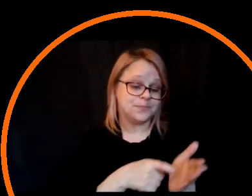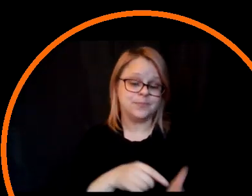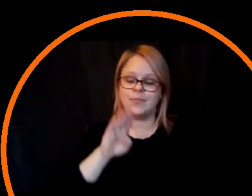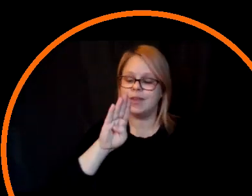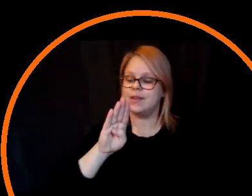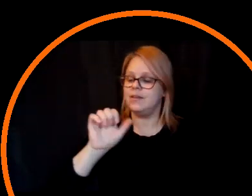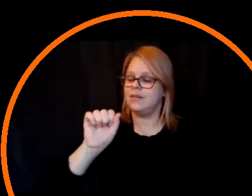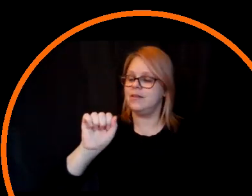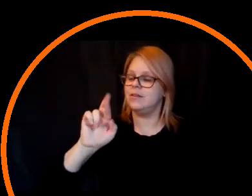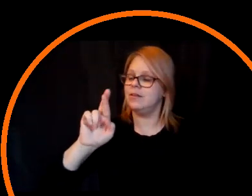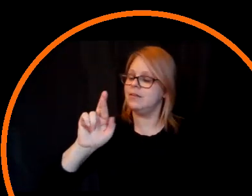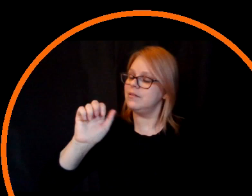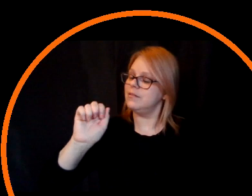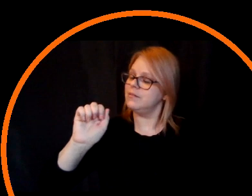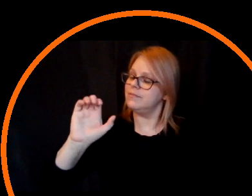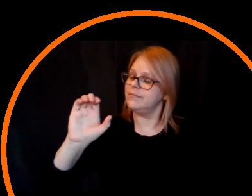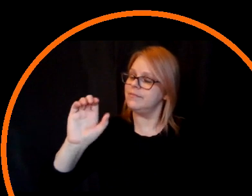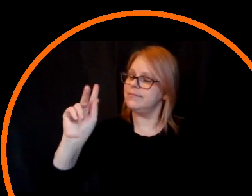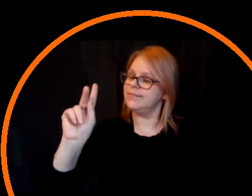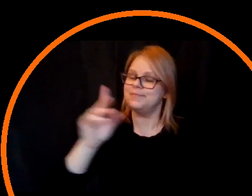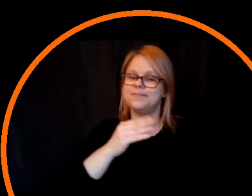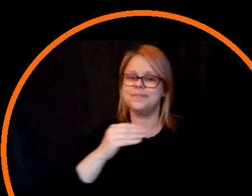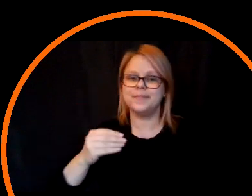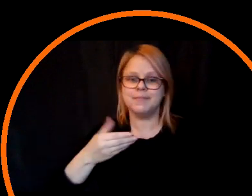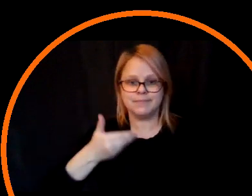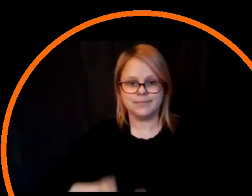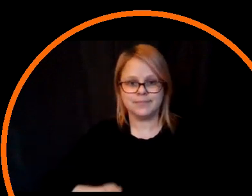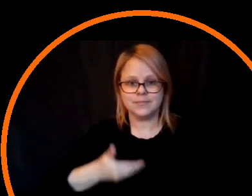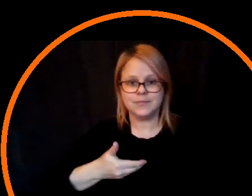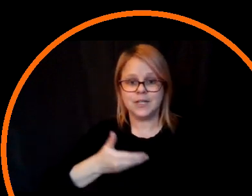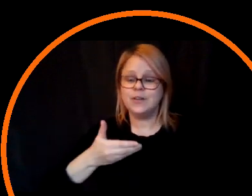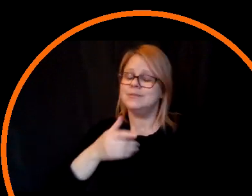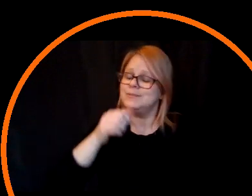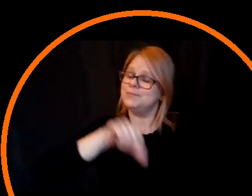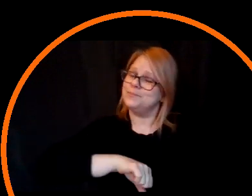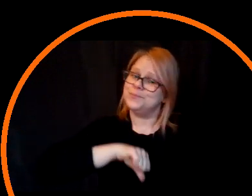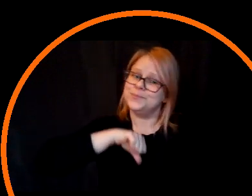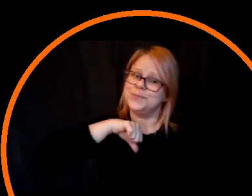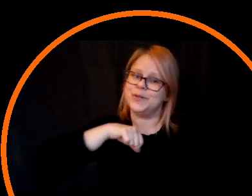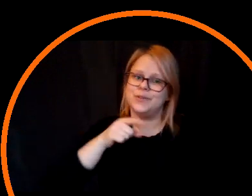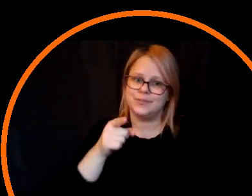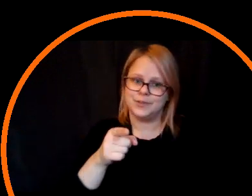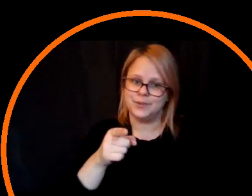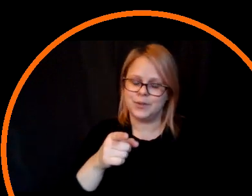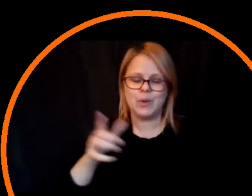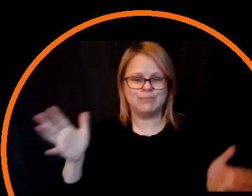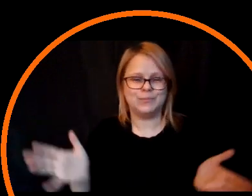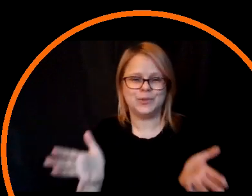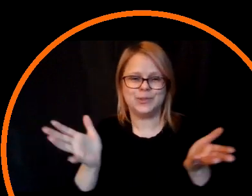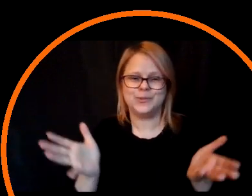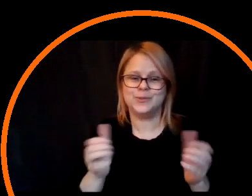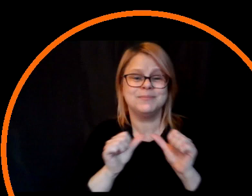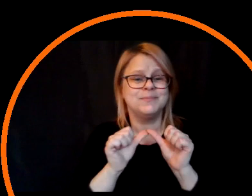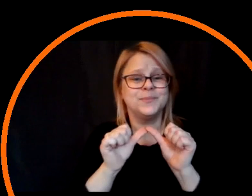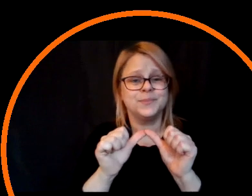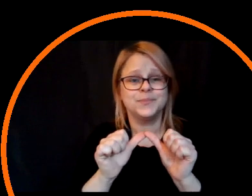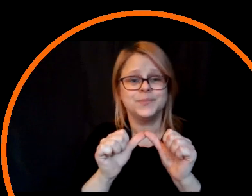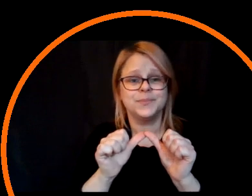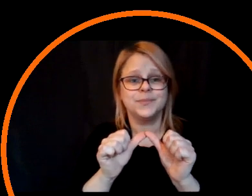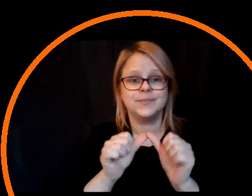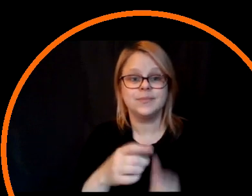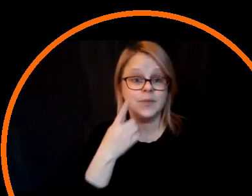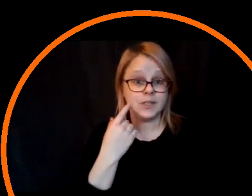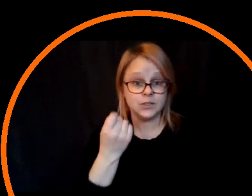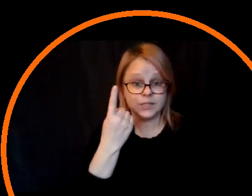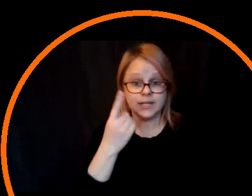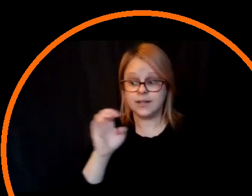of you, and we want to encourage you to keep pushing ahead. This crisis is going to pass, and the world